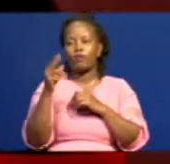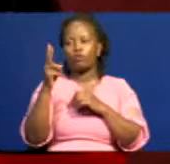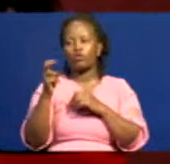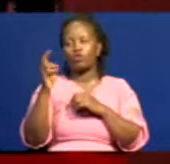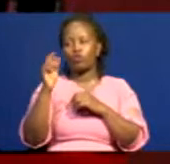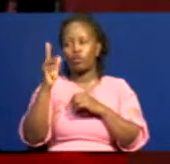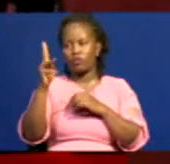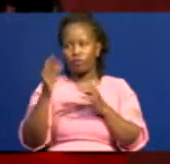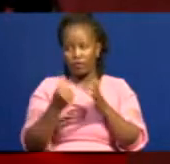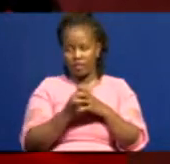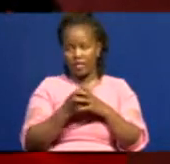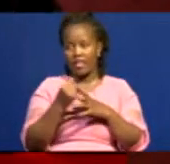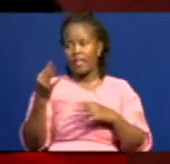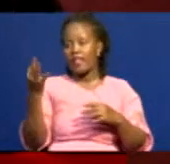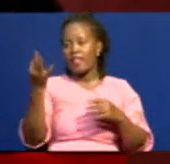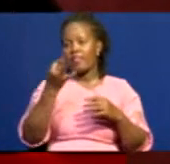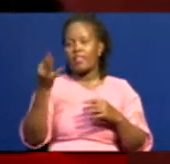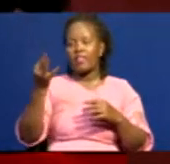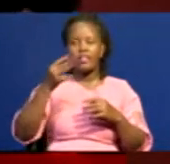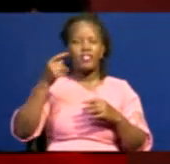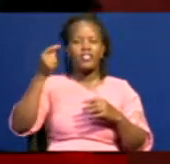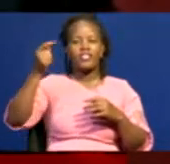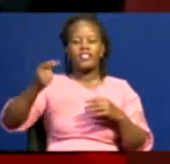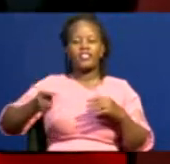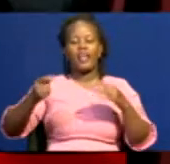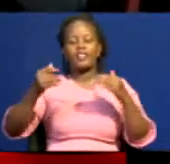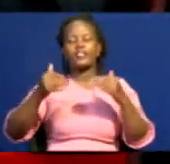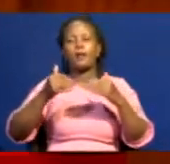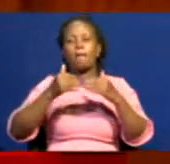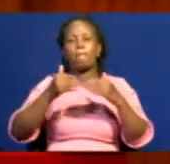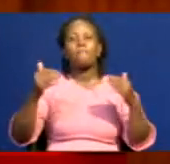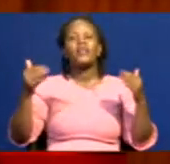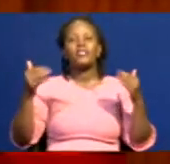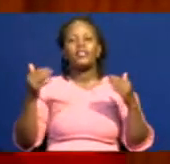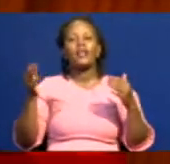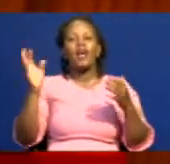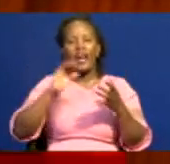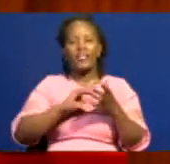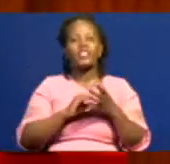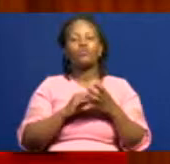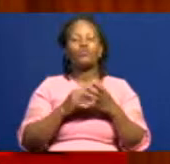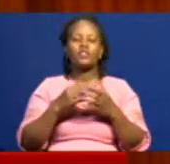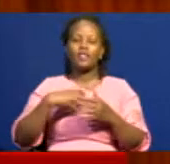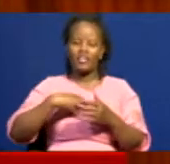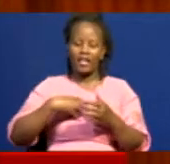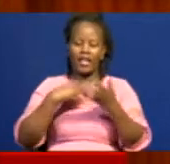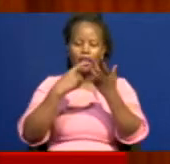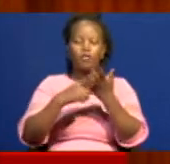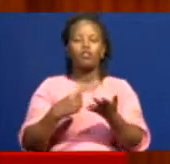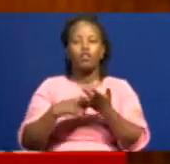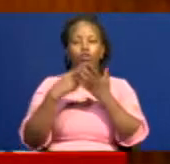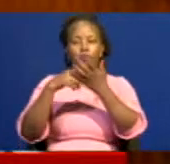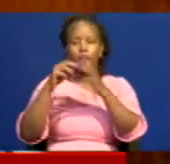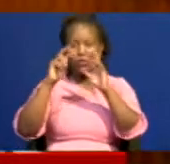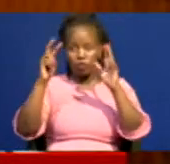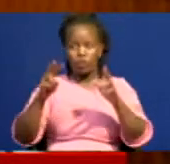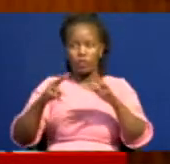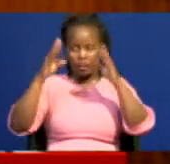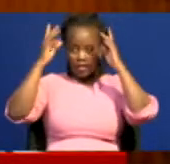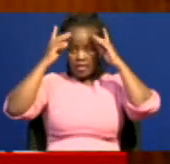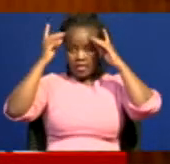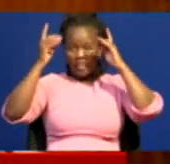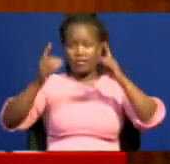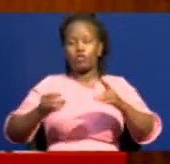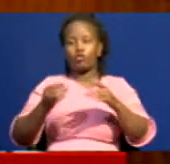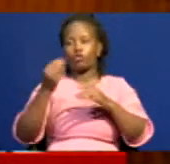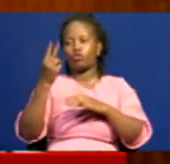Justice Jairus Ngaya, John Njigiti and Lawrence Mugambi will now retire to deliberate on the matter and give his decision on the